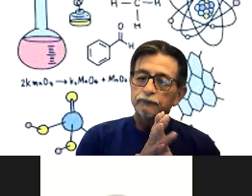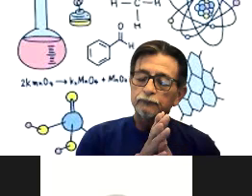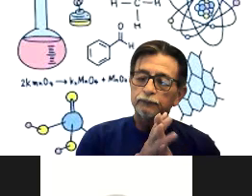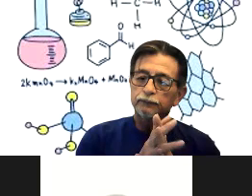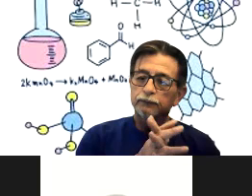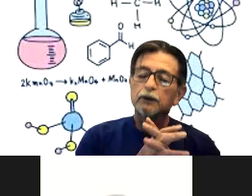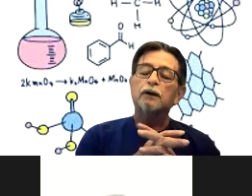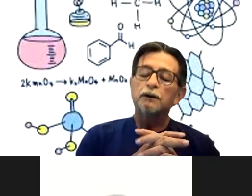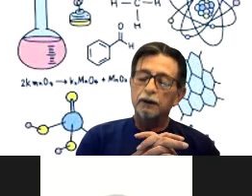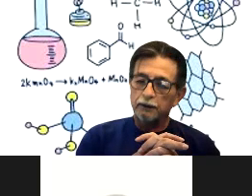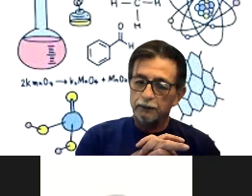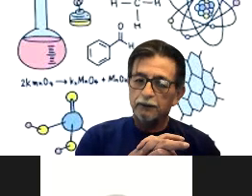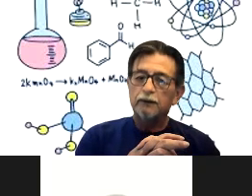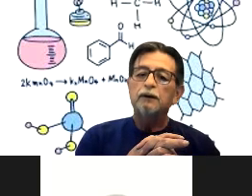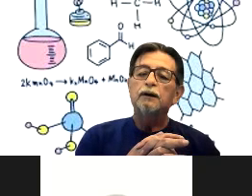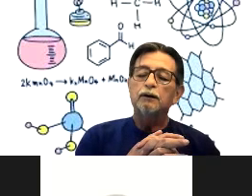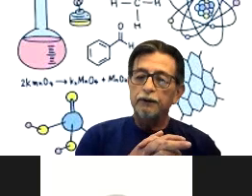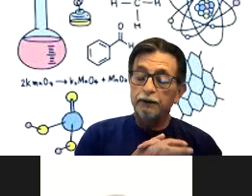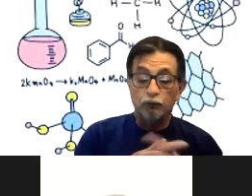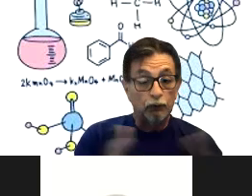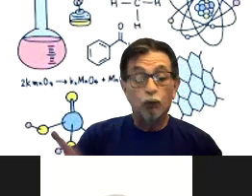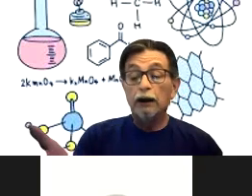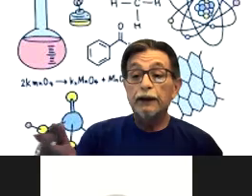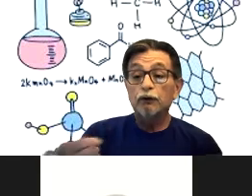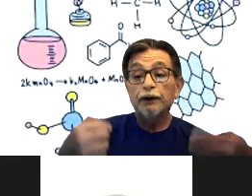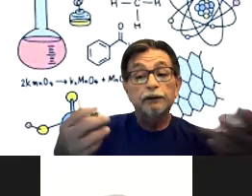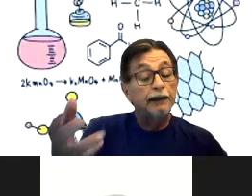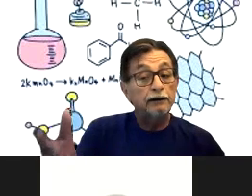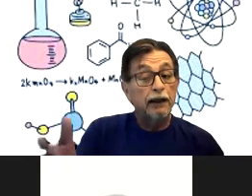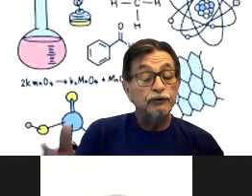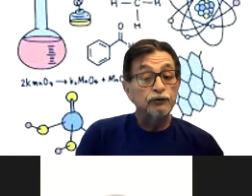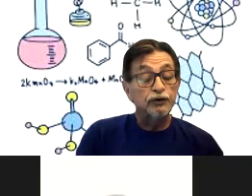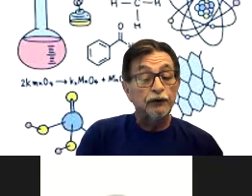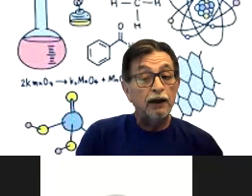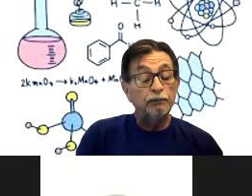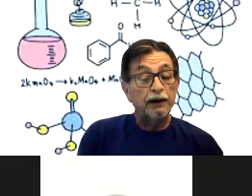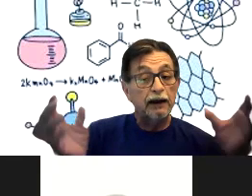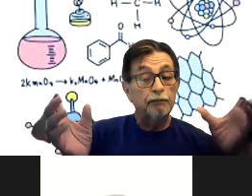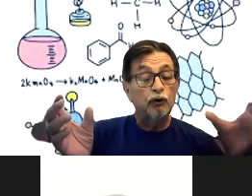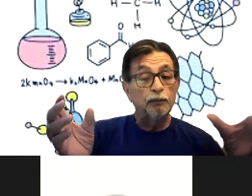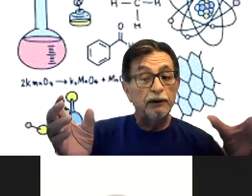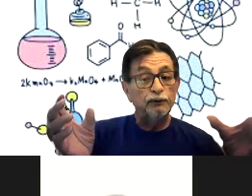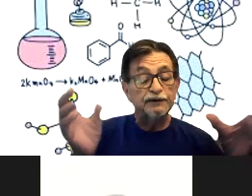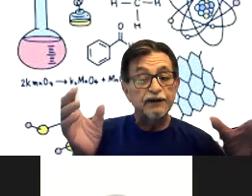It would be nonpolar because it would cancel each other out, right? Well, not cancel each other out, but I